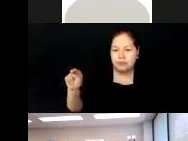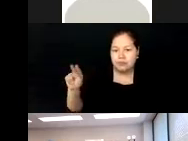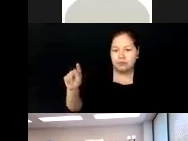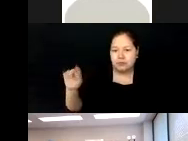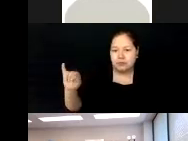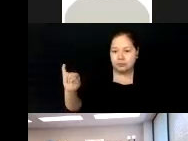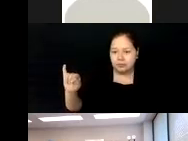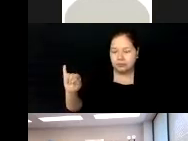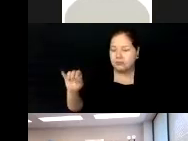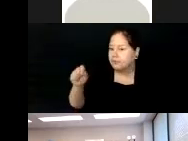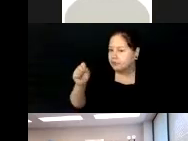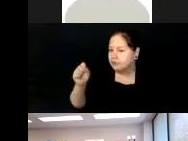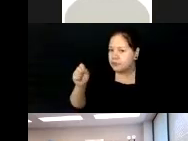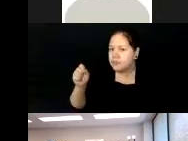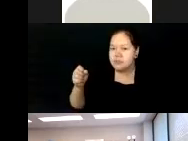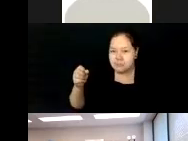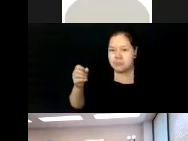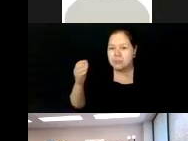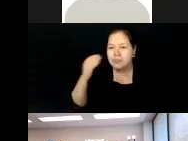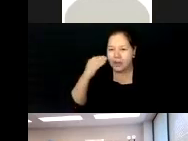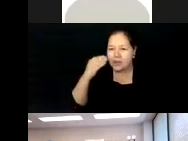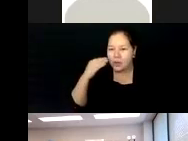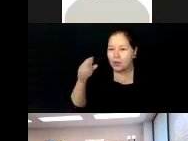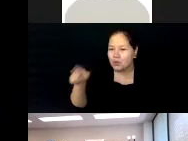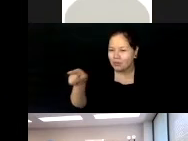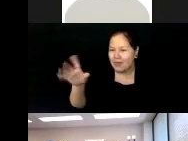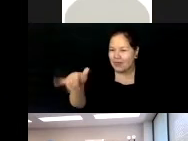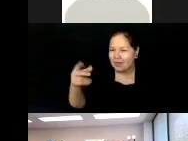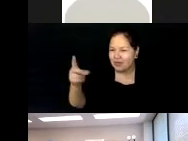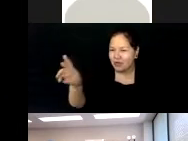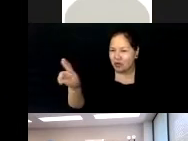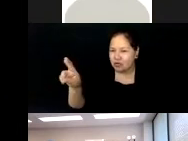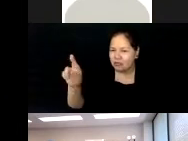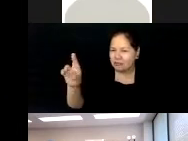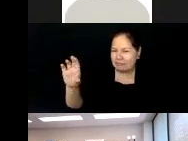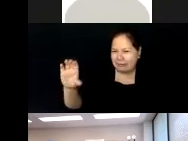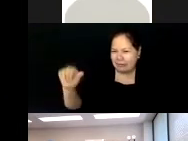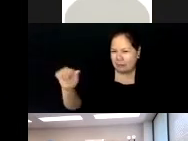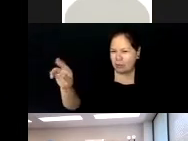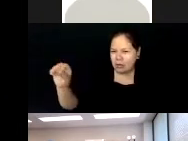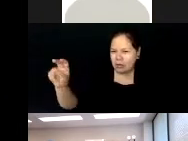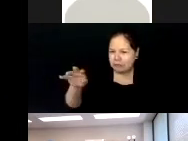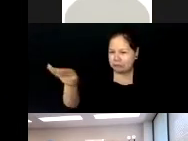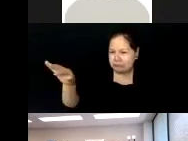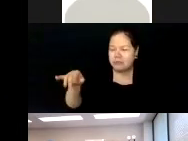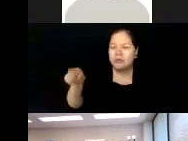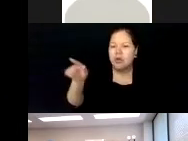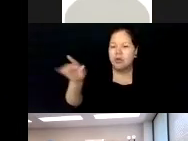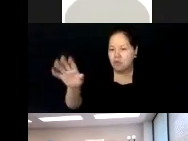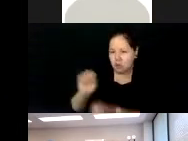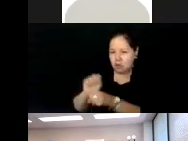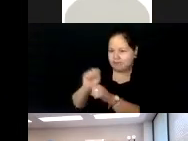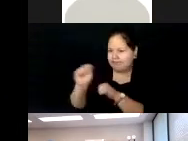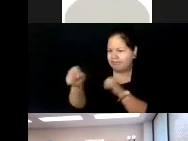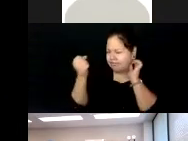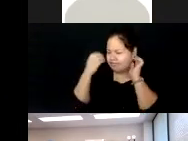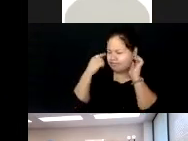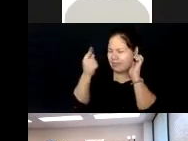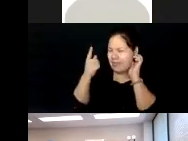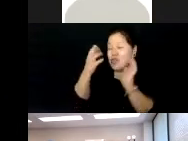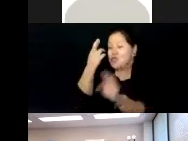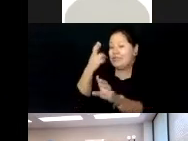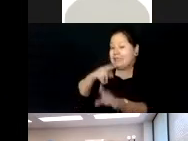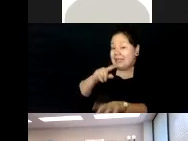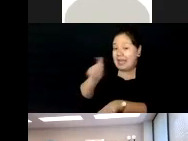I'm familiar with Dr. Caron's work, and I think the reason why I was particularly thinking about